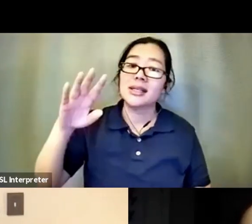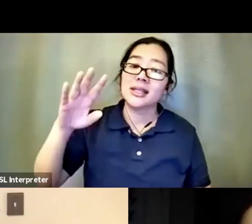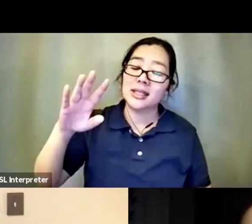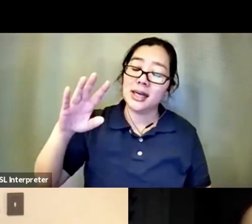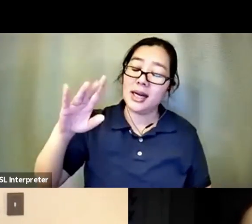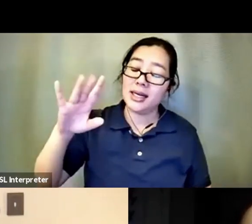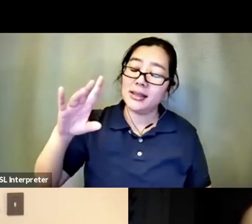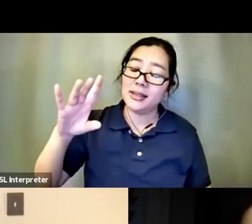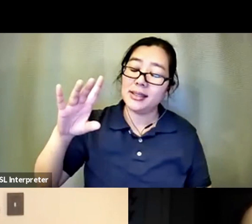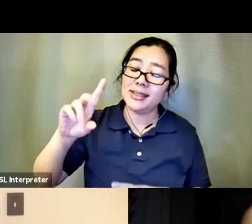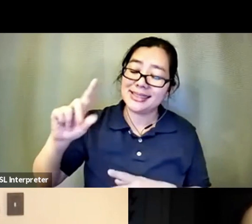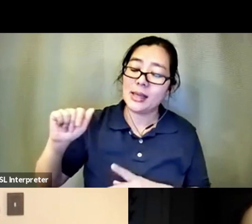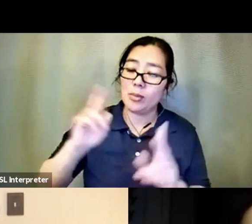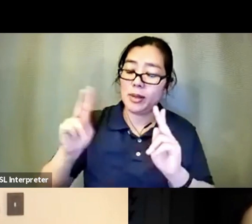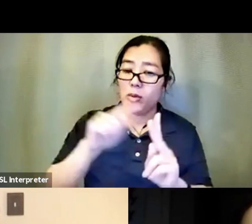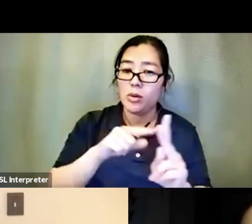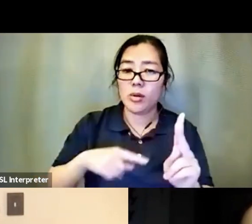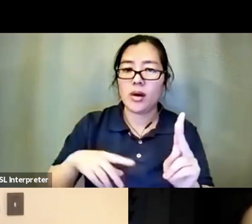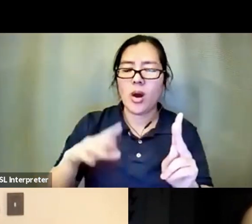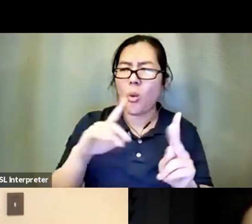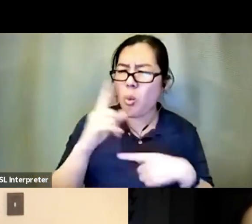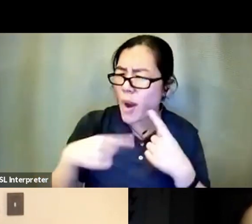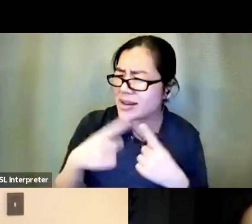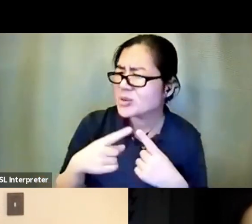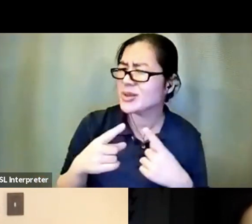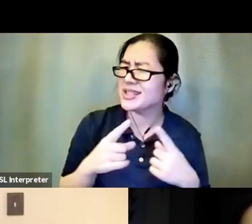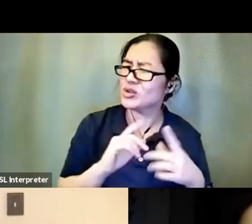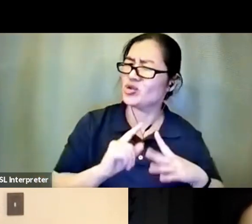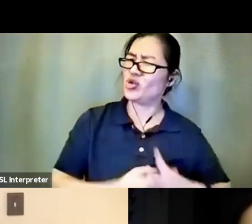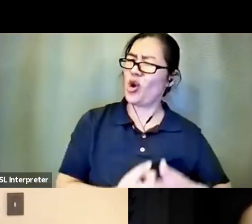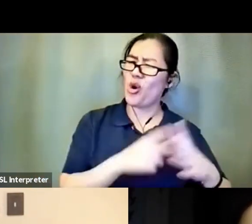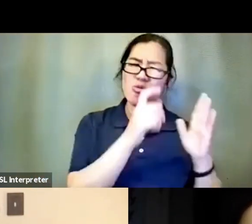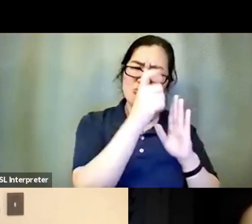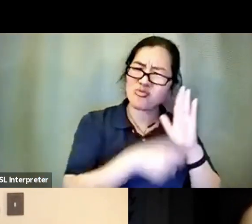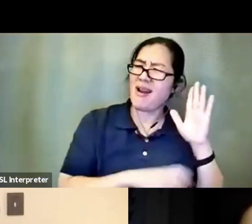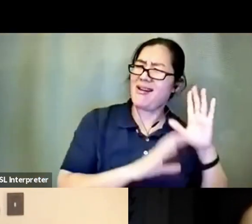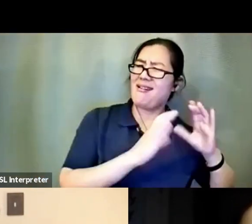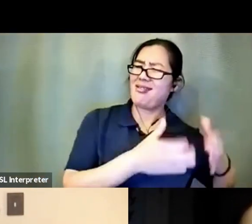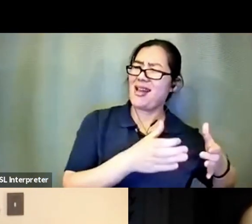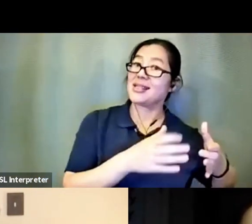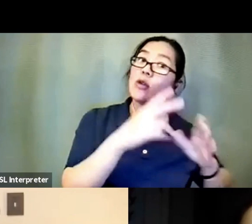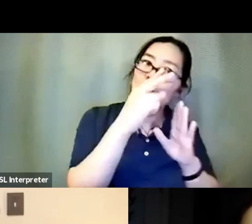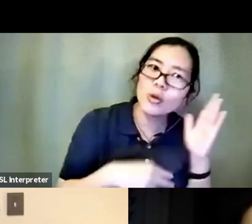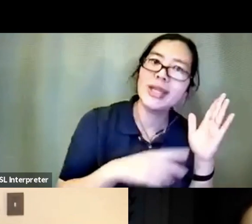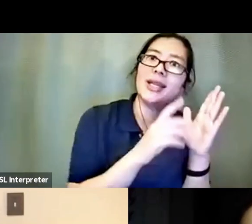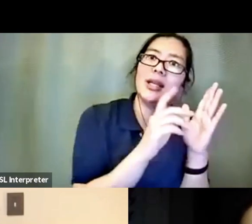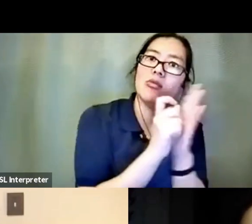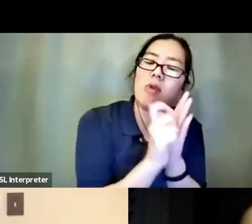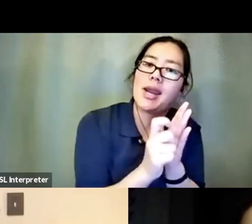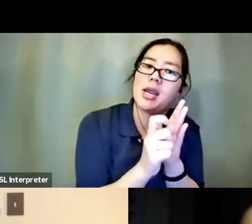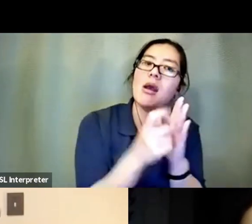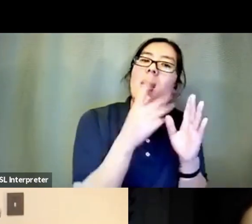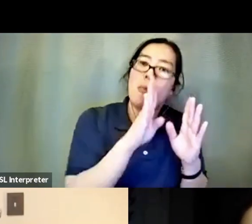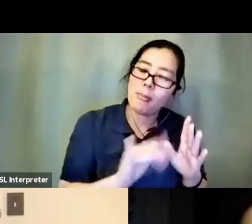that's buy-in for sick and disabled BIPOC writers, where that's who we're reading to, right? And I know that so many people